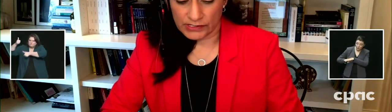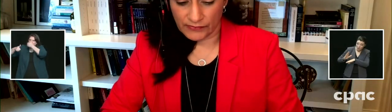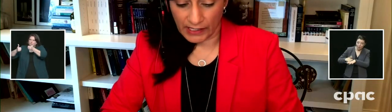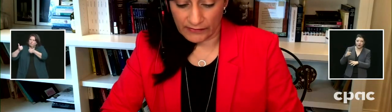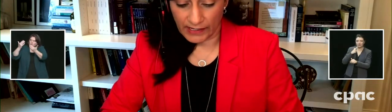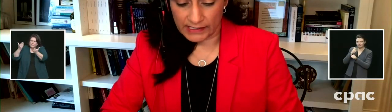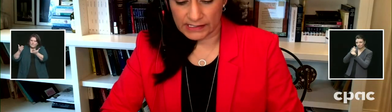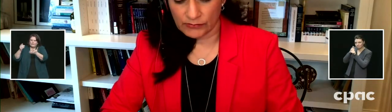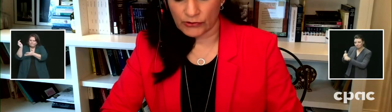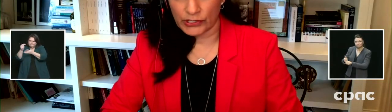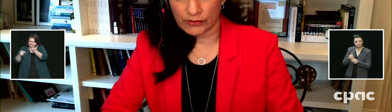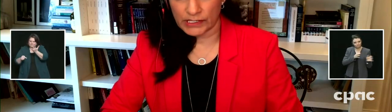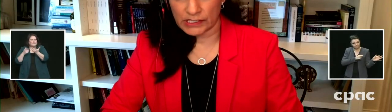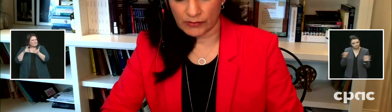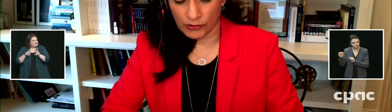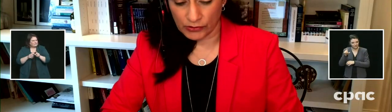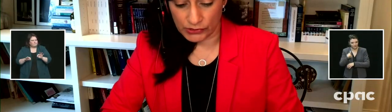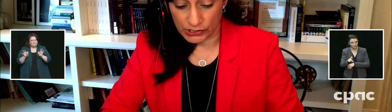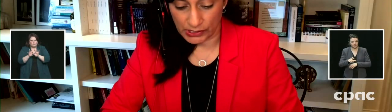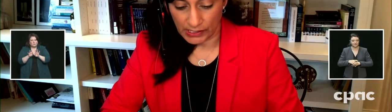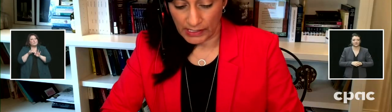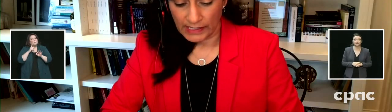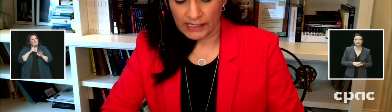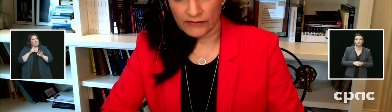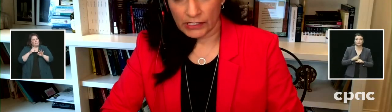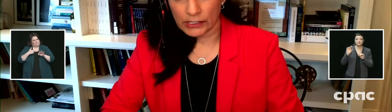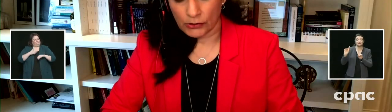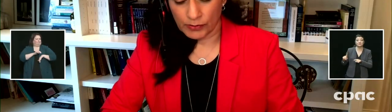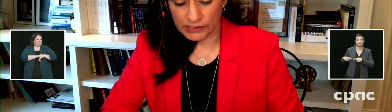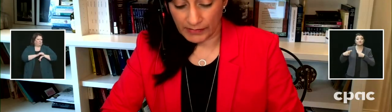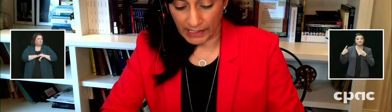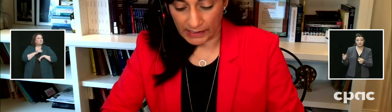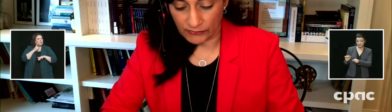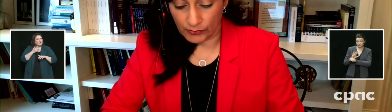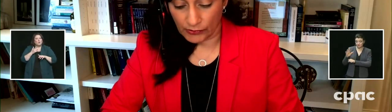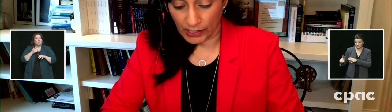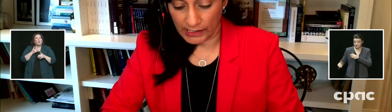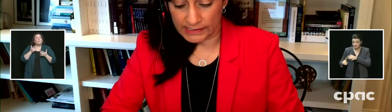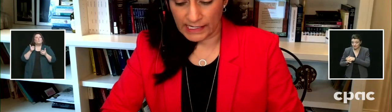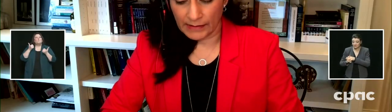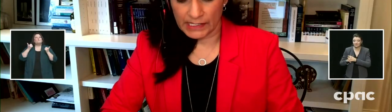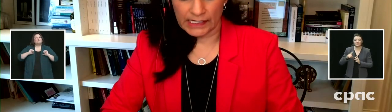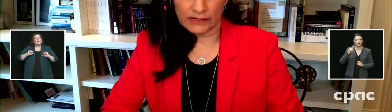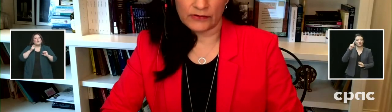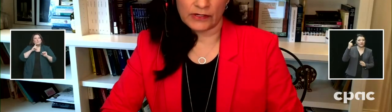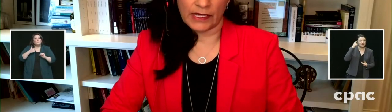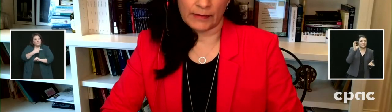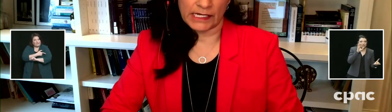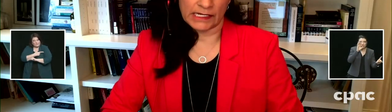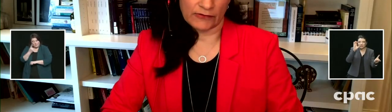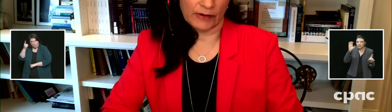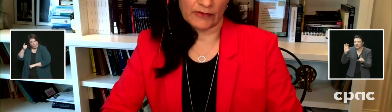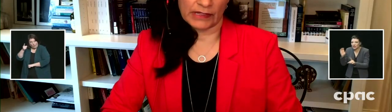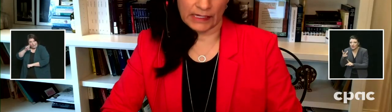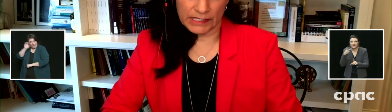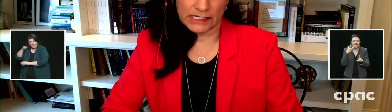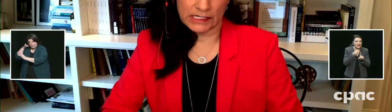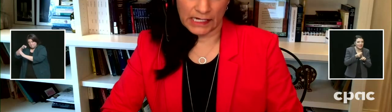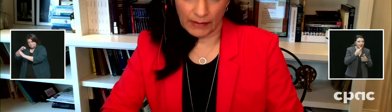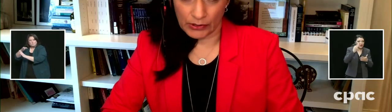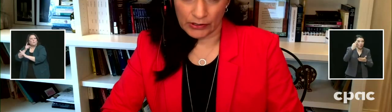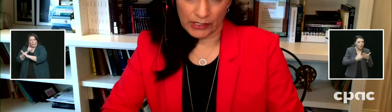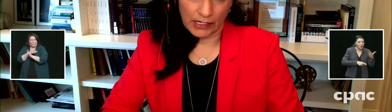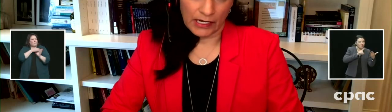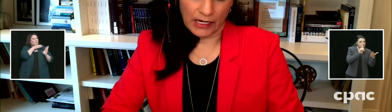a diversified vaccine procurement approach. Given global demand for products emanating from a